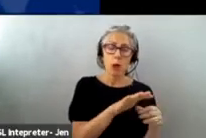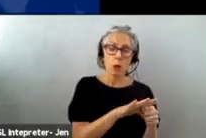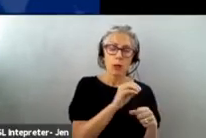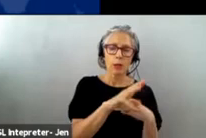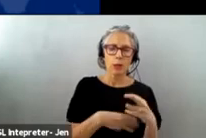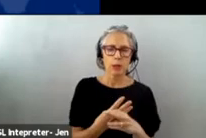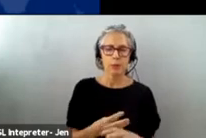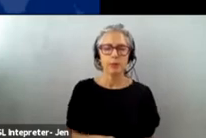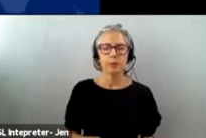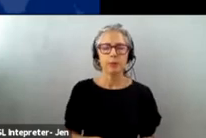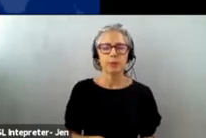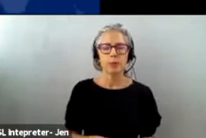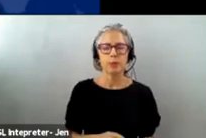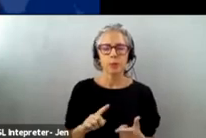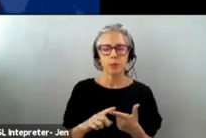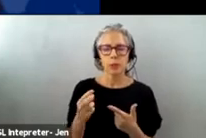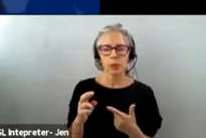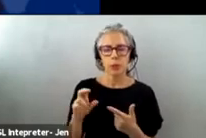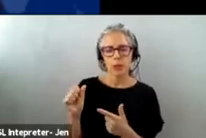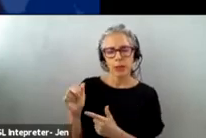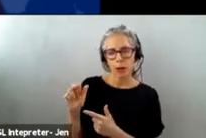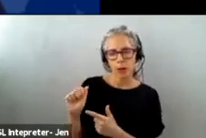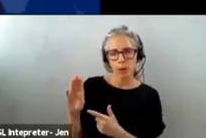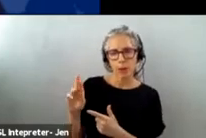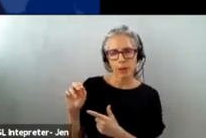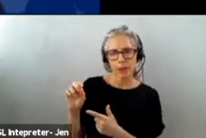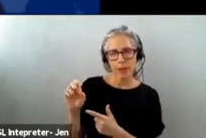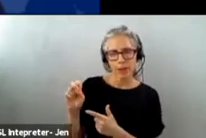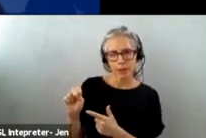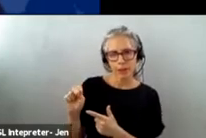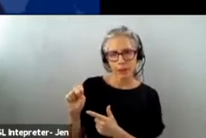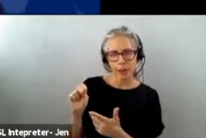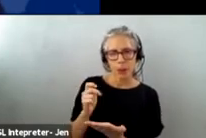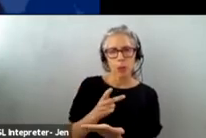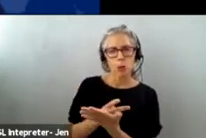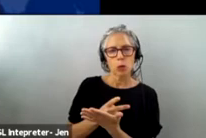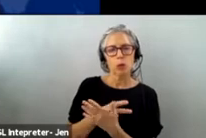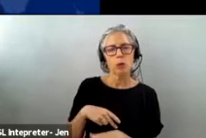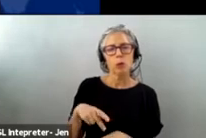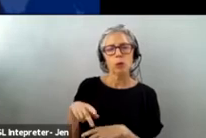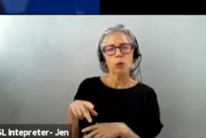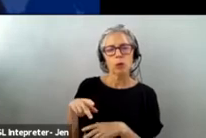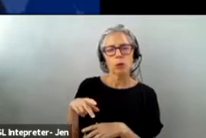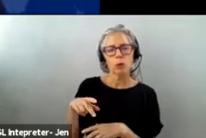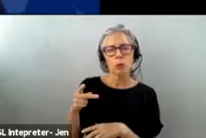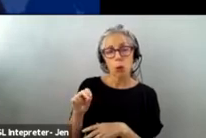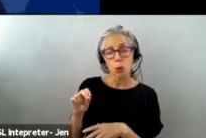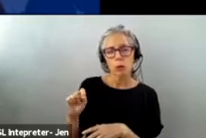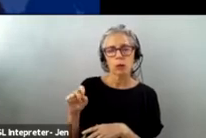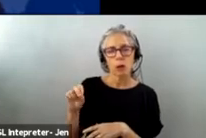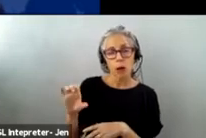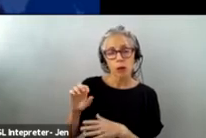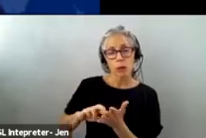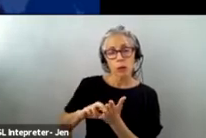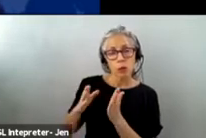globally. Dr. Sarah Branson is a postdoctoral researcher with Duke's Department of Electrical and Computer Engineering. Sarah is